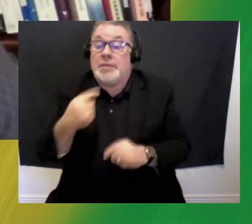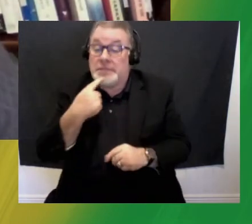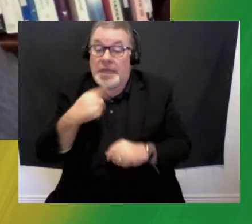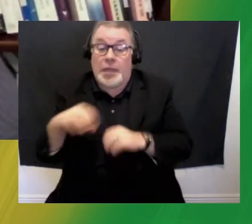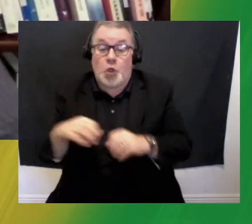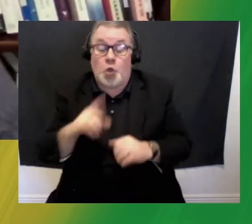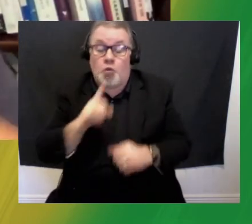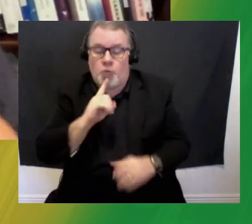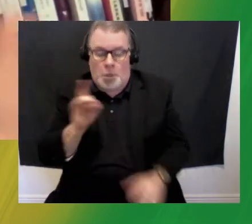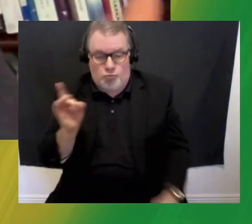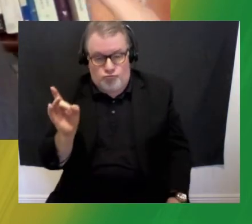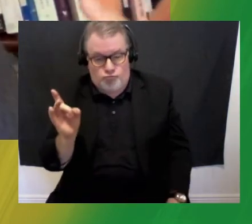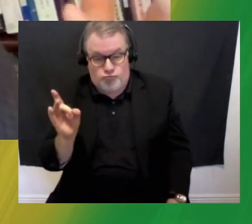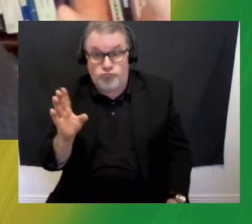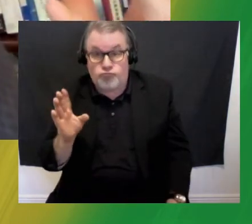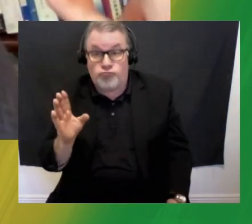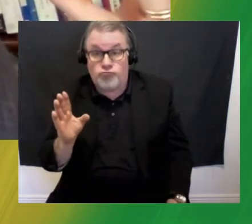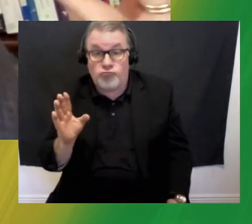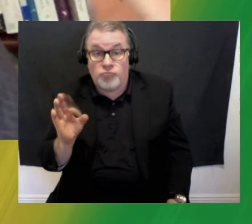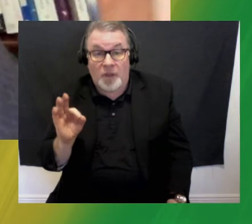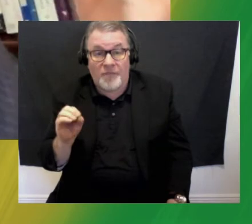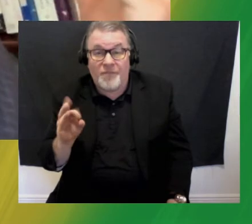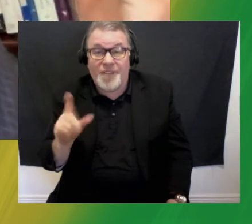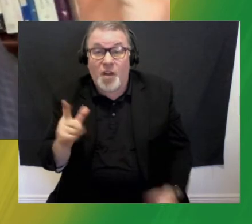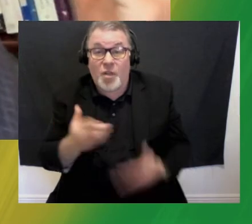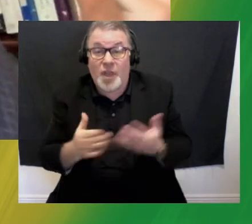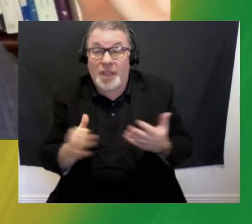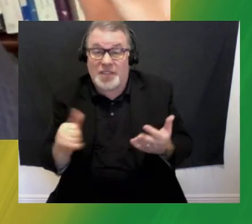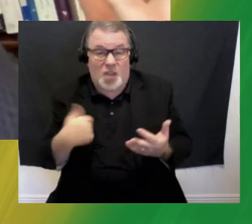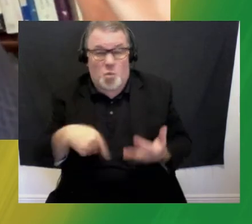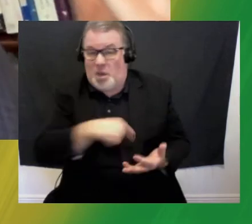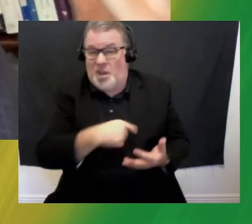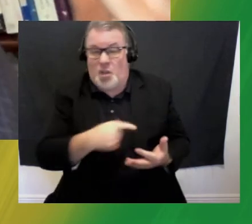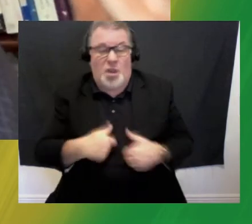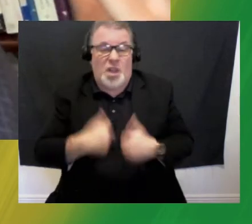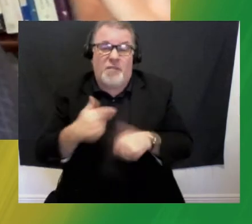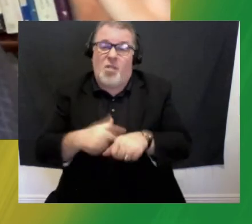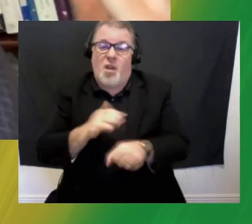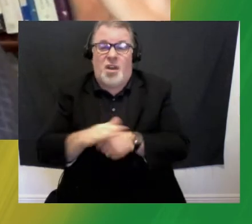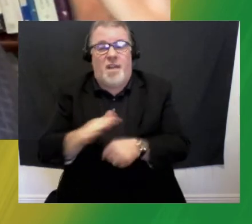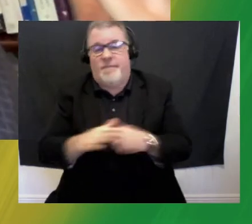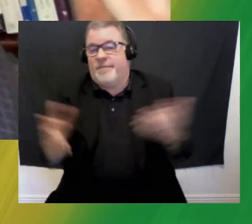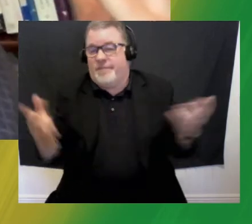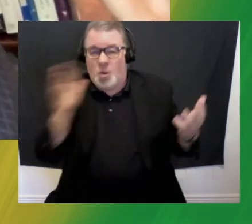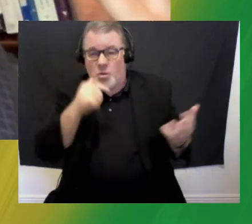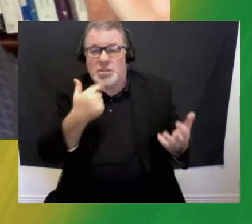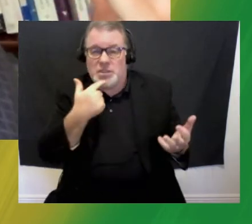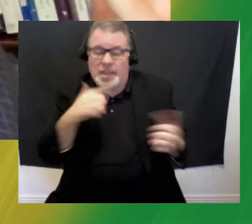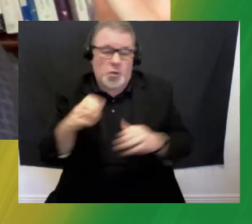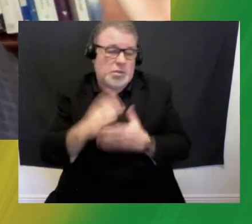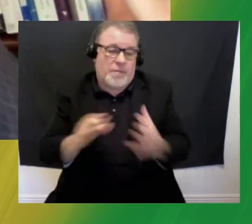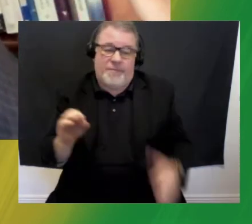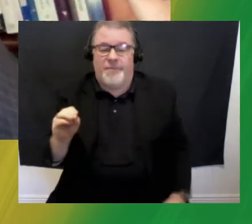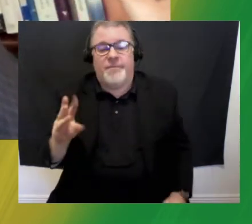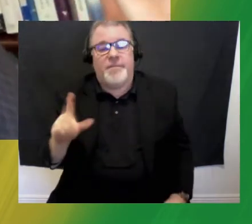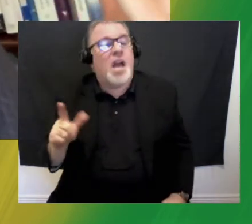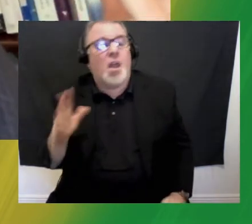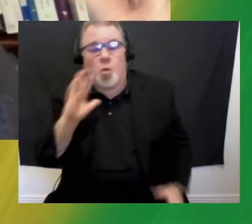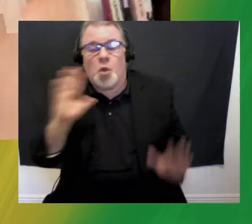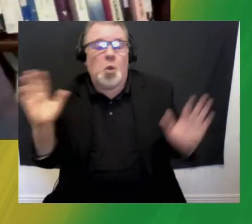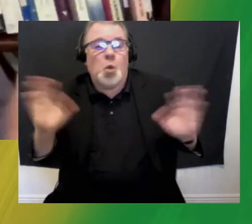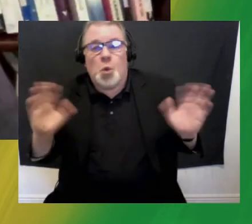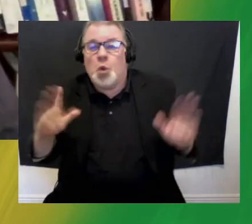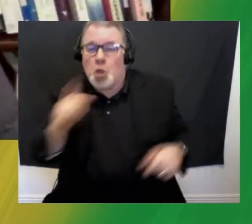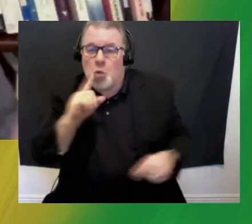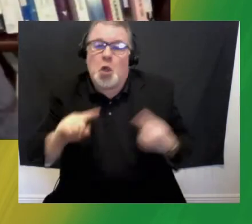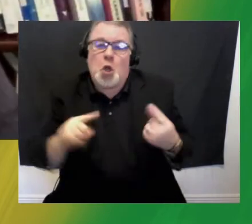foul things, which we've all done and said, you live long enough, you're going to say and do some foul stuff and you're going to hurt someone, right? May